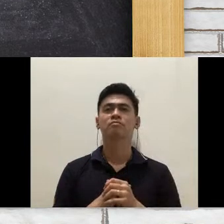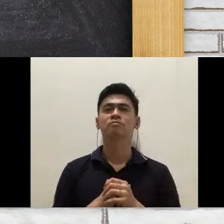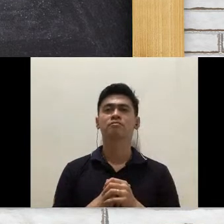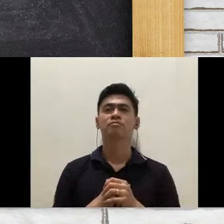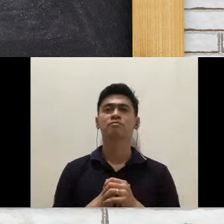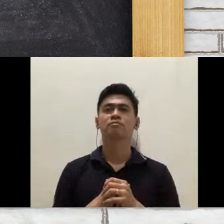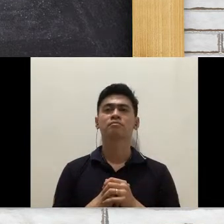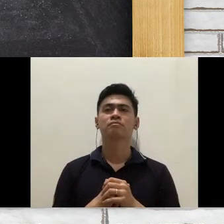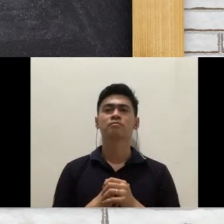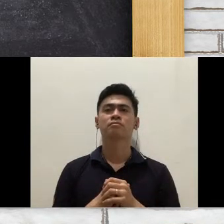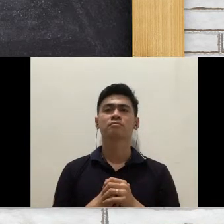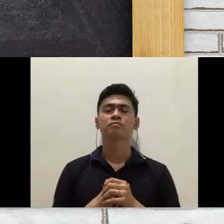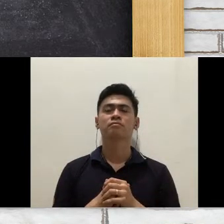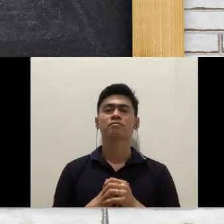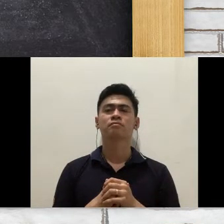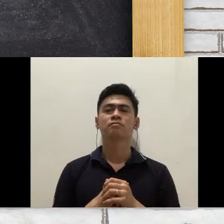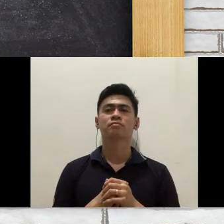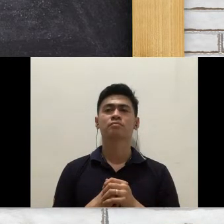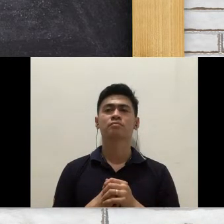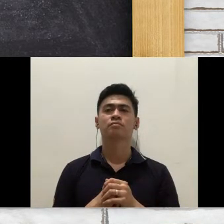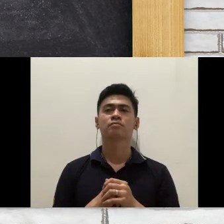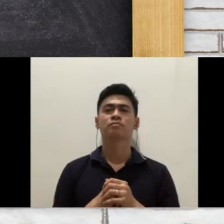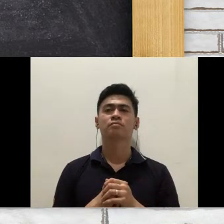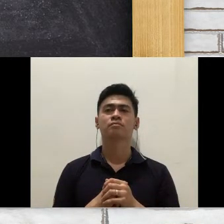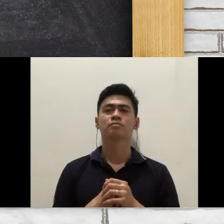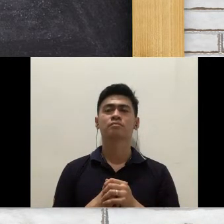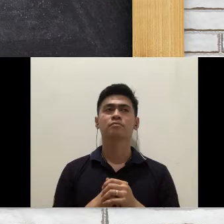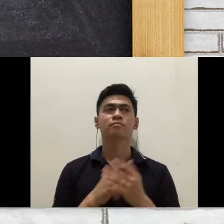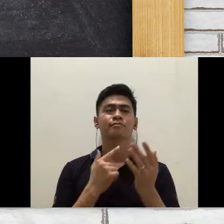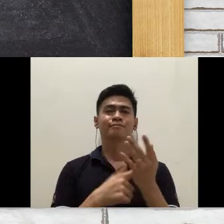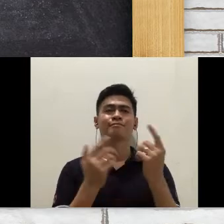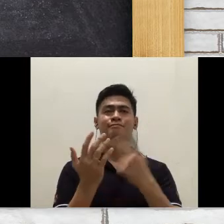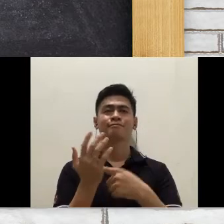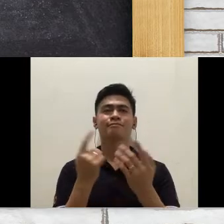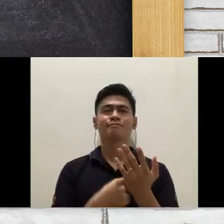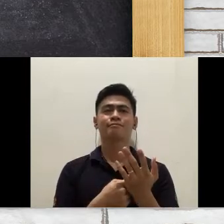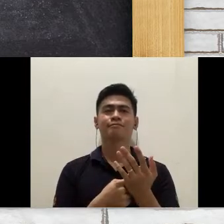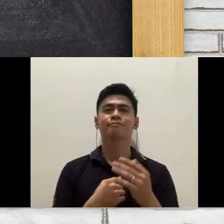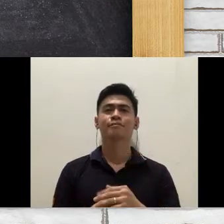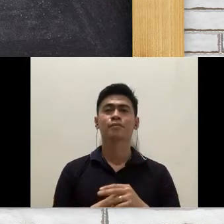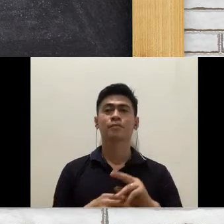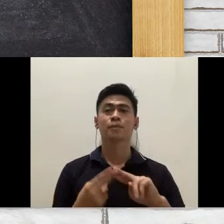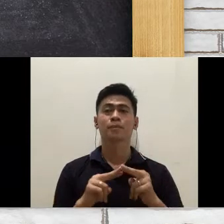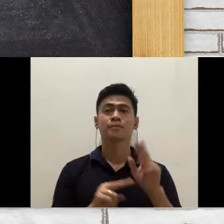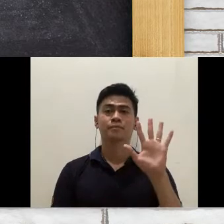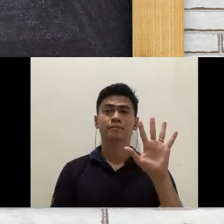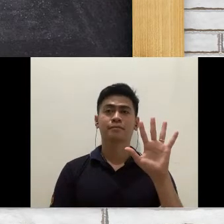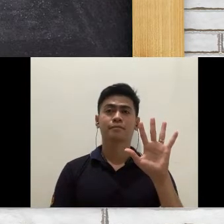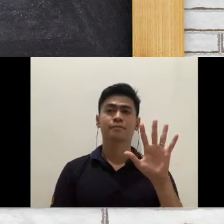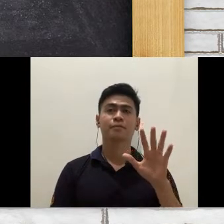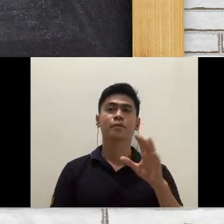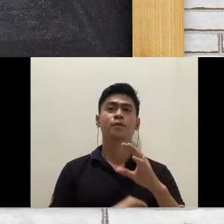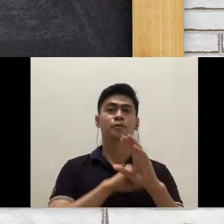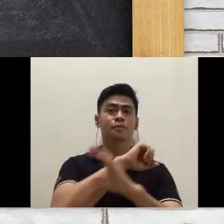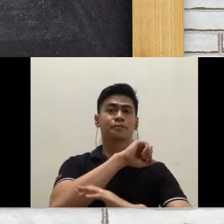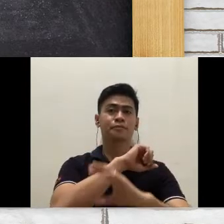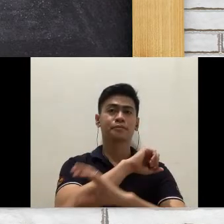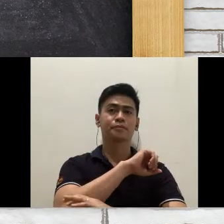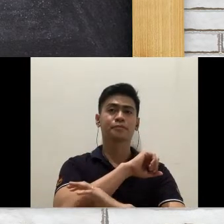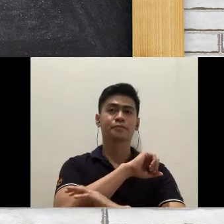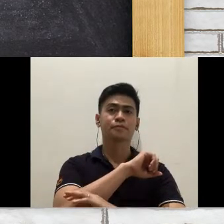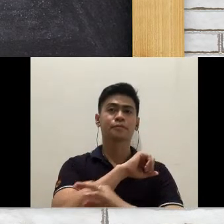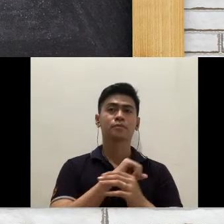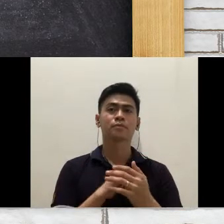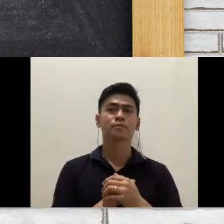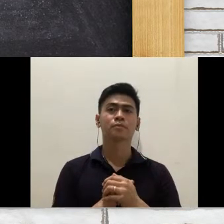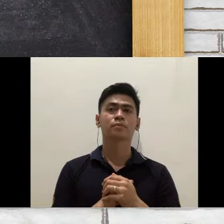Argumentative. Number 5, the country's weak preparedness in pandemic was